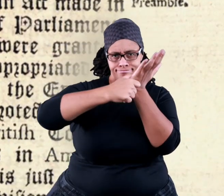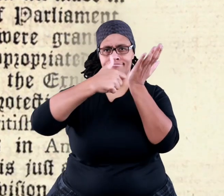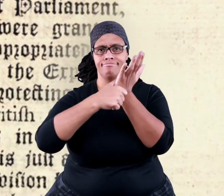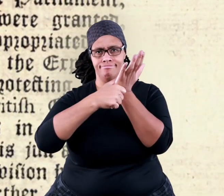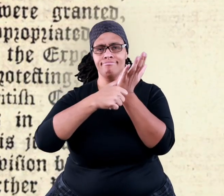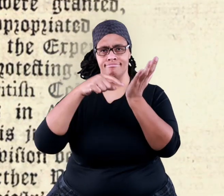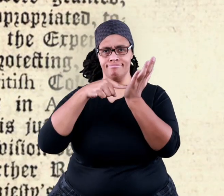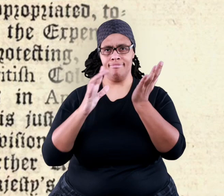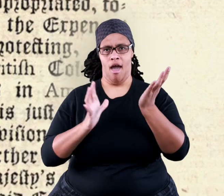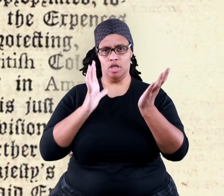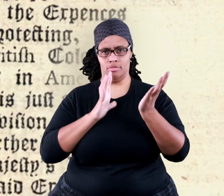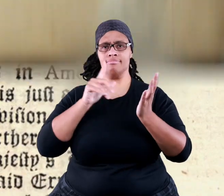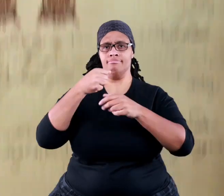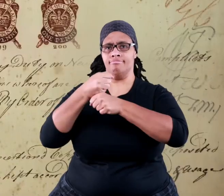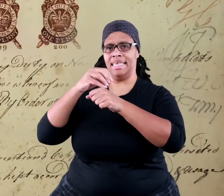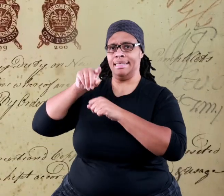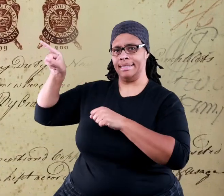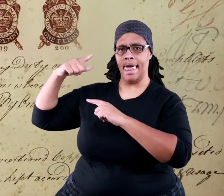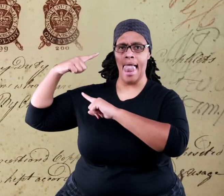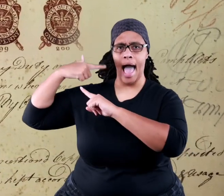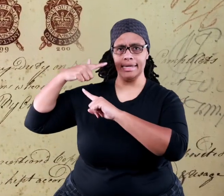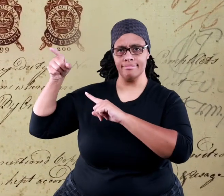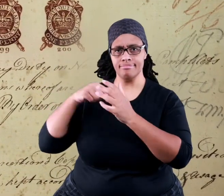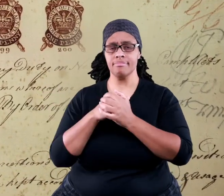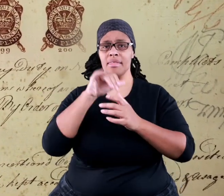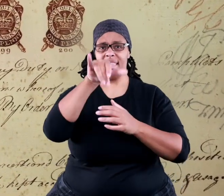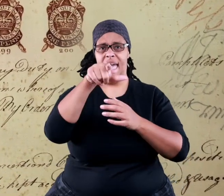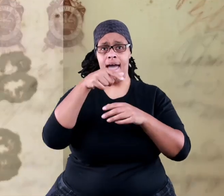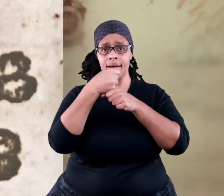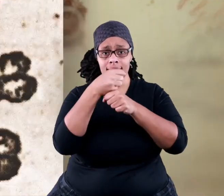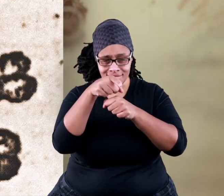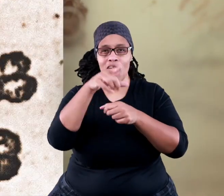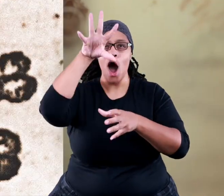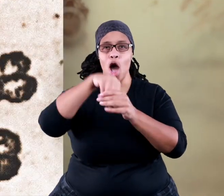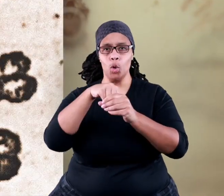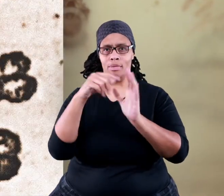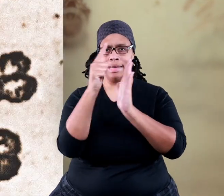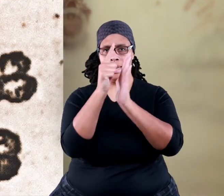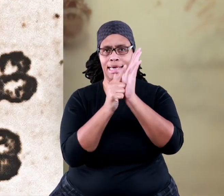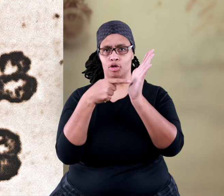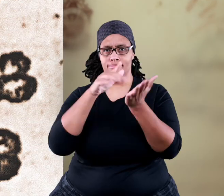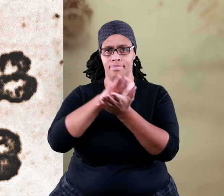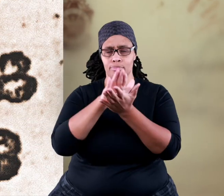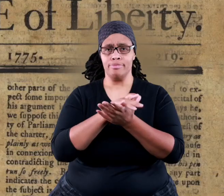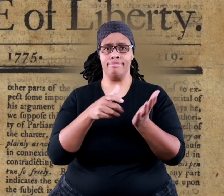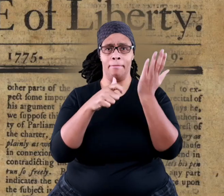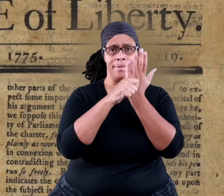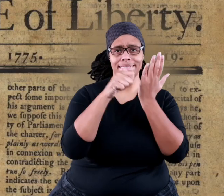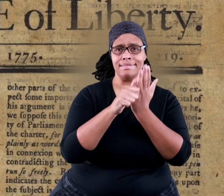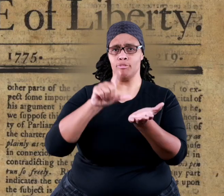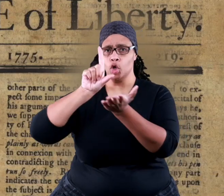produced on specially stamped paper produced in London. These materials included legal